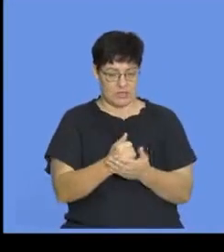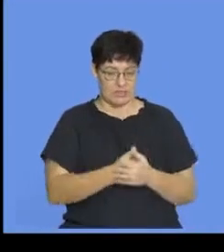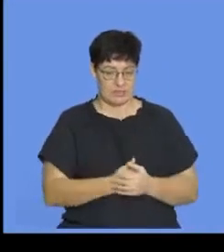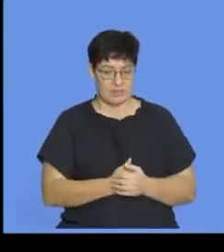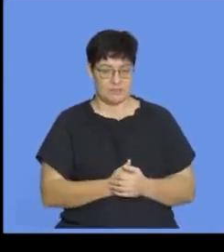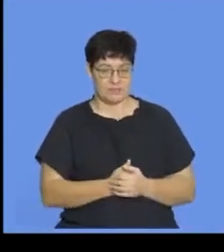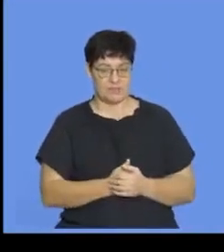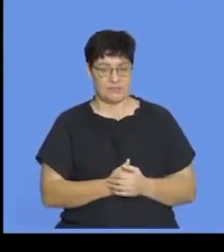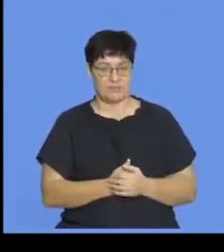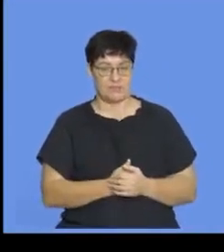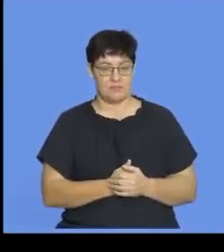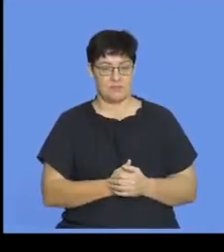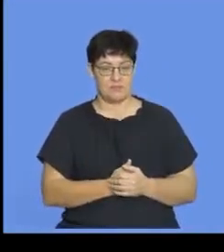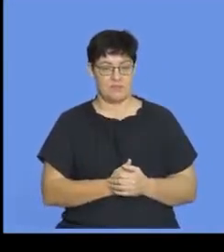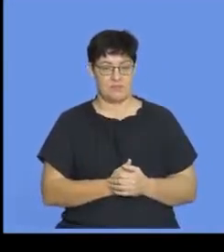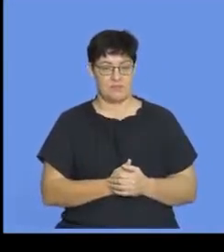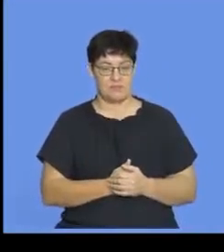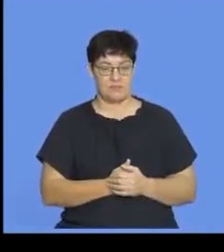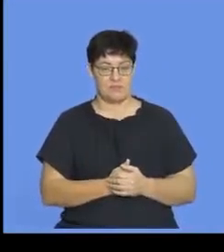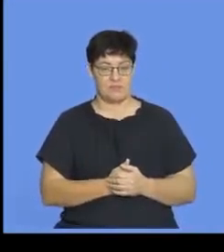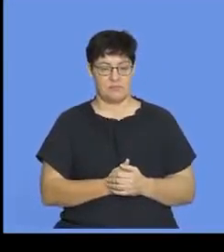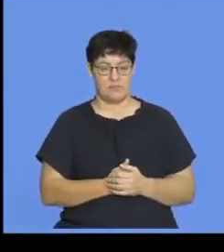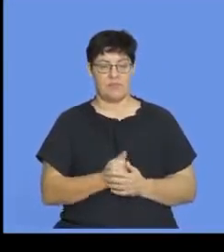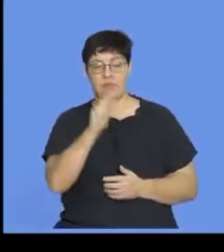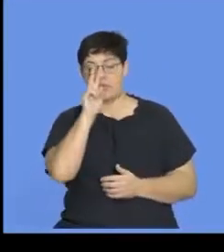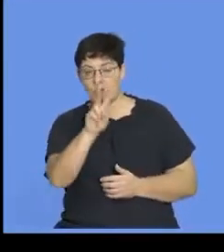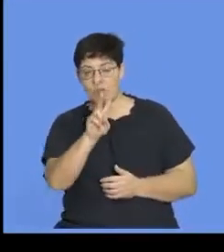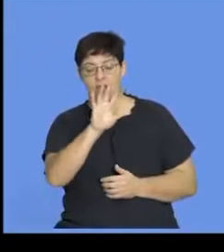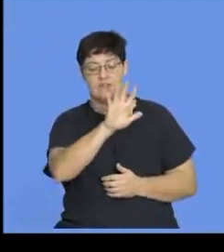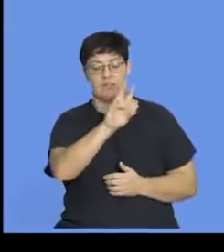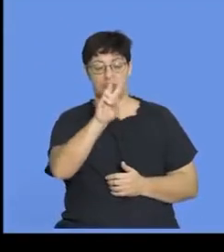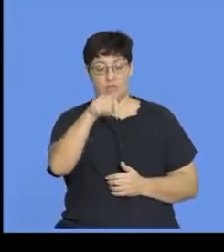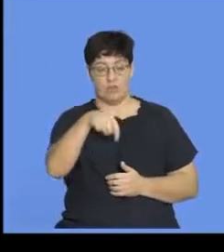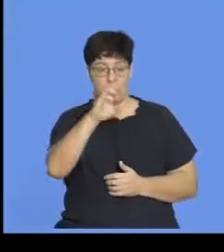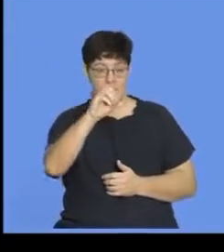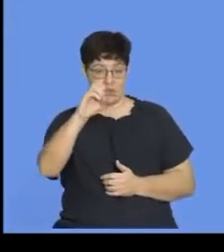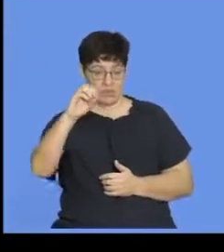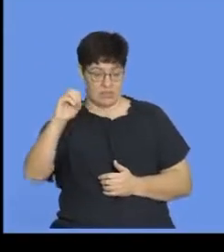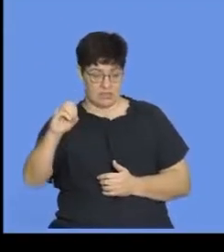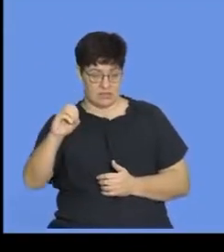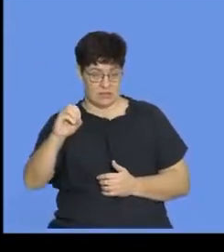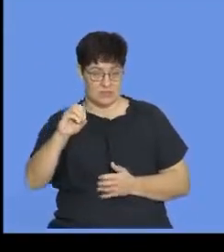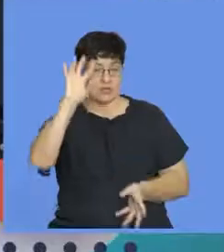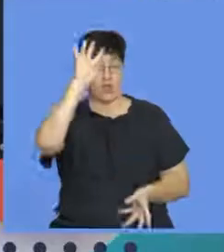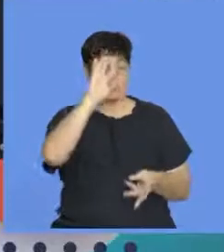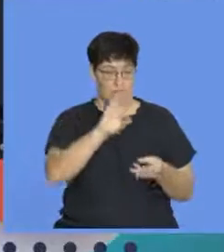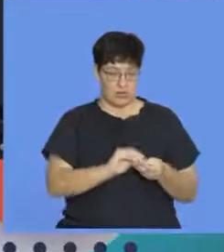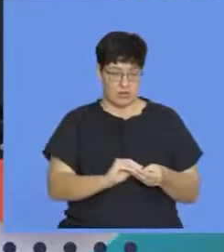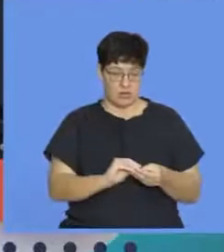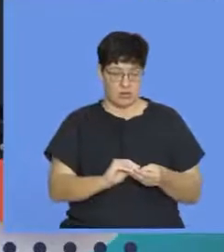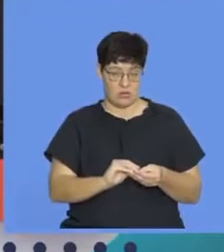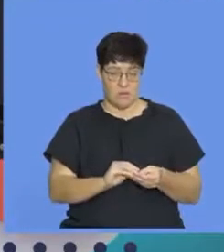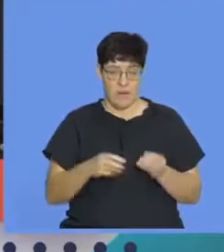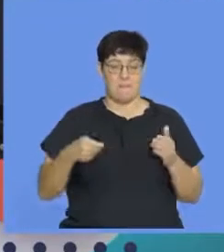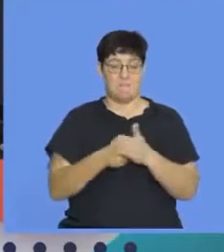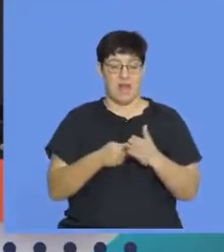Okay? In this case here, we're looking at the 52,000 Rand as the total figure of our